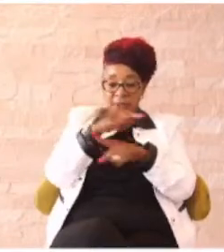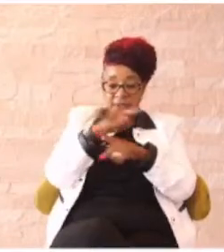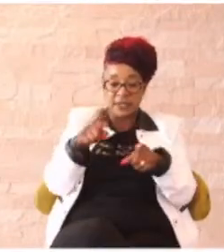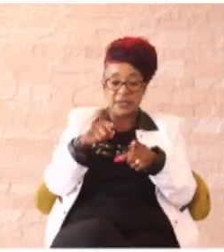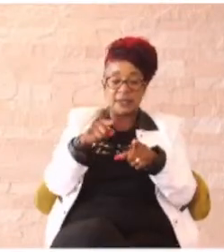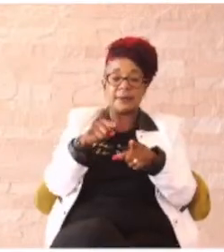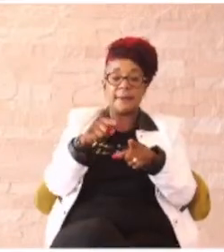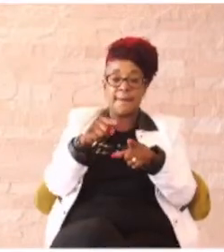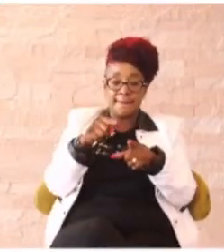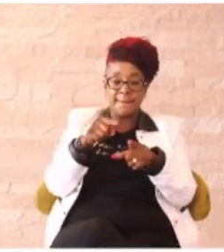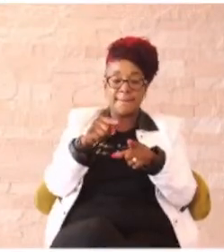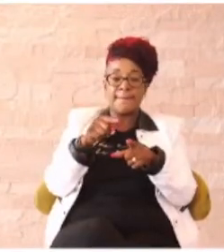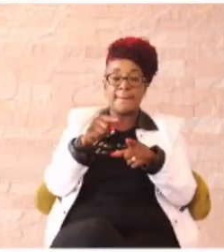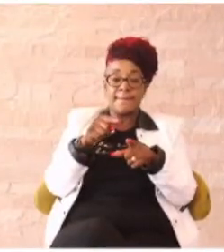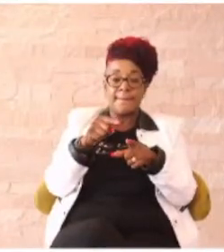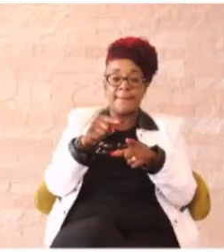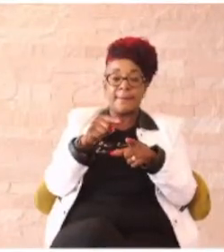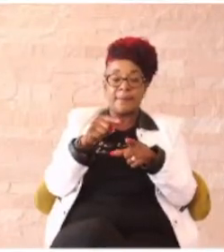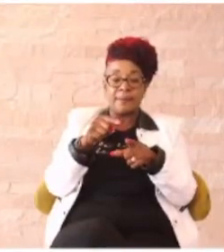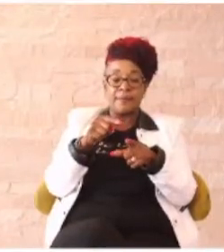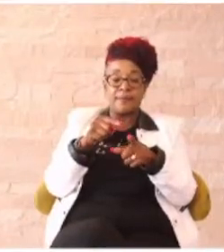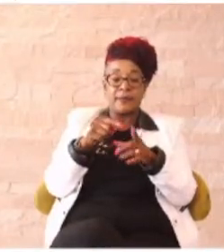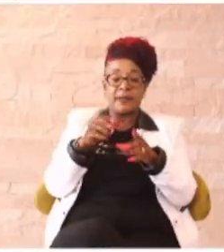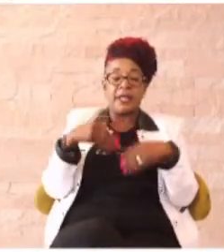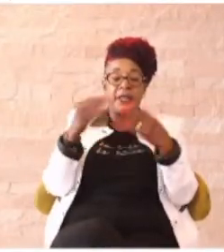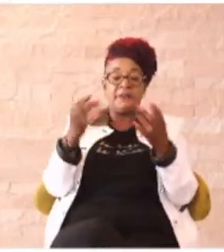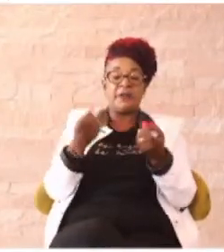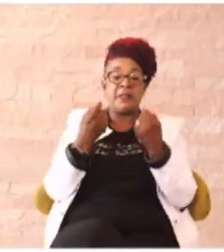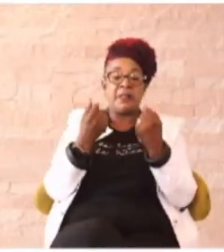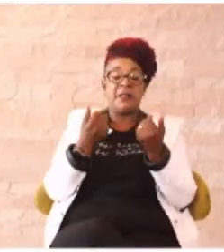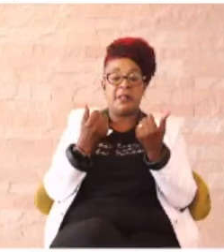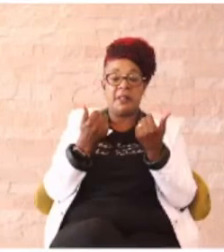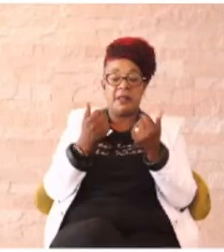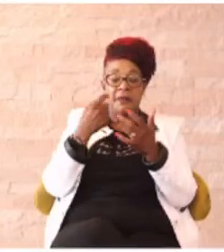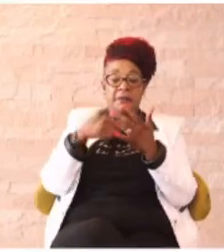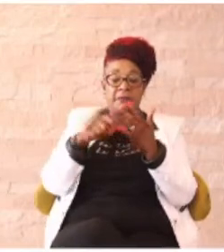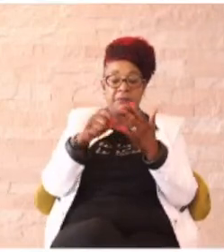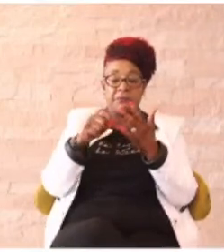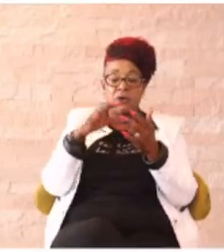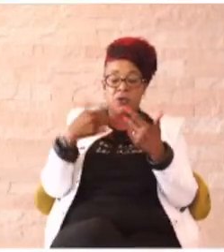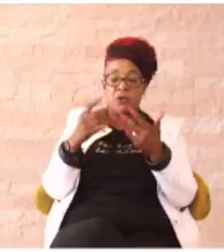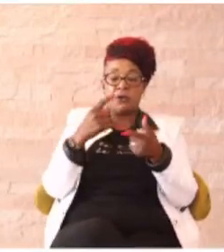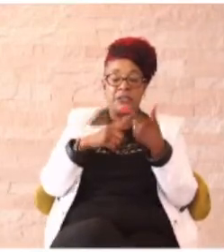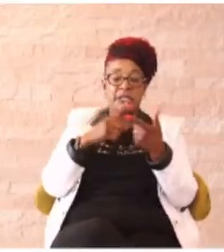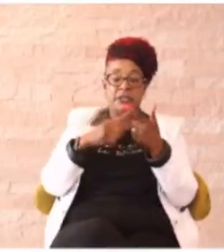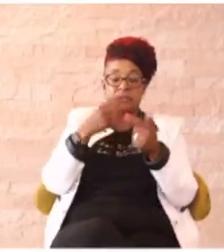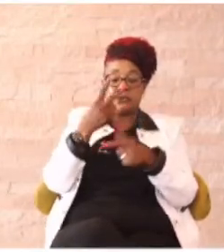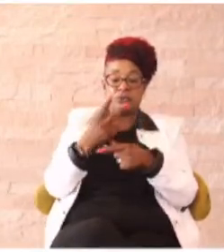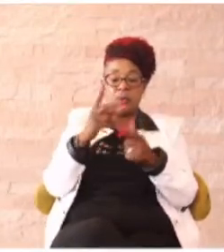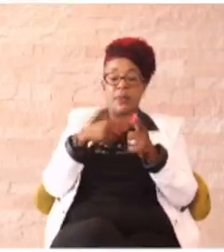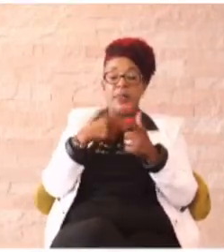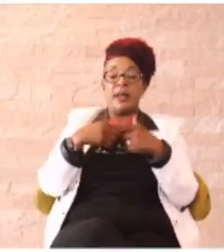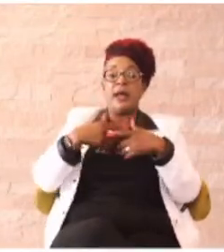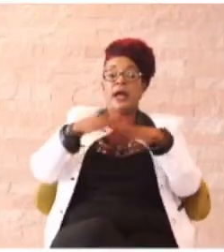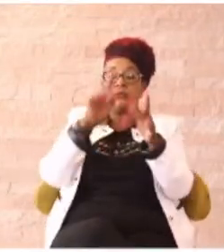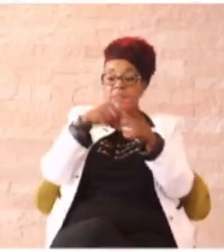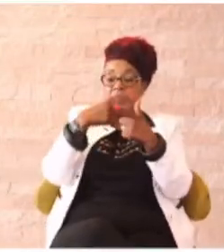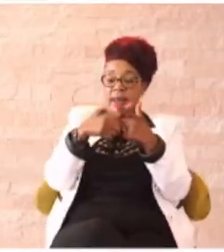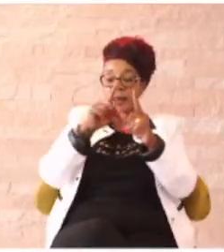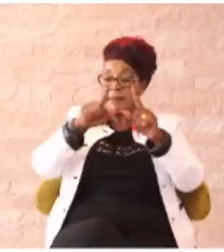the customary law rather than the legal law, because legal laws, most of the time, they